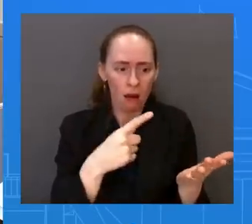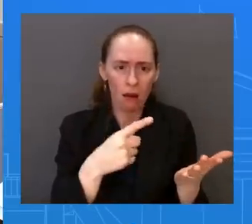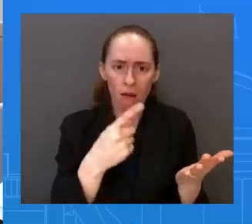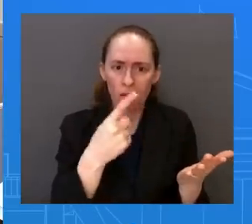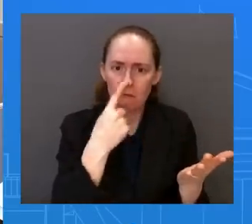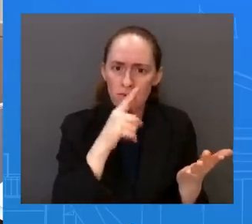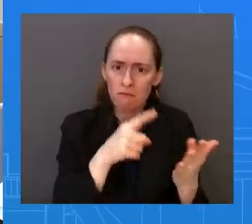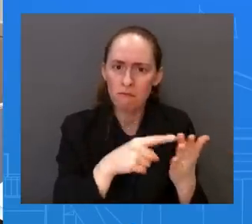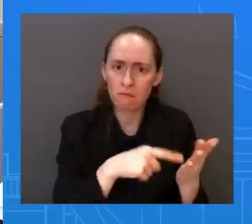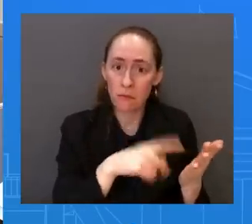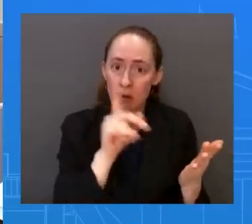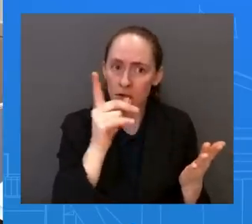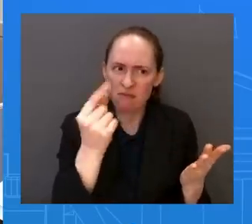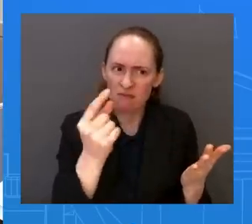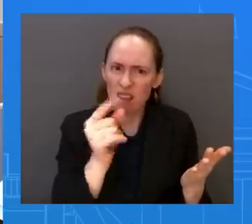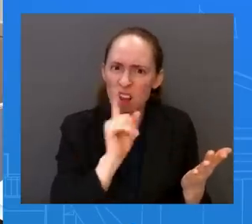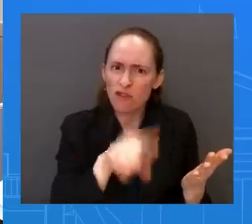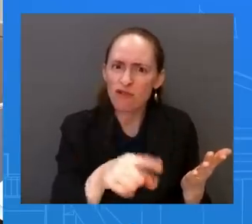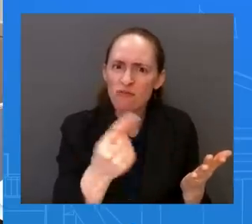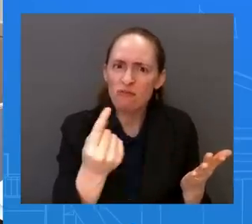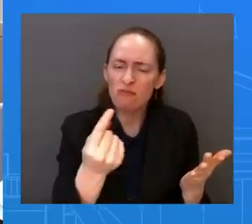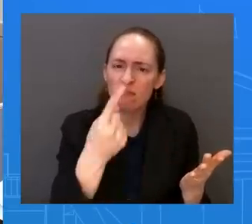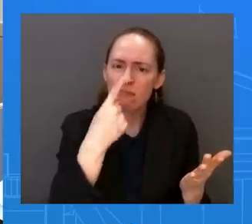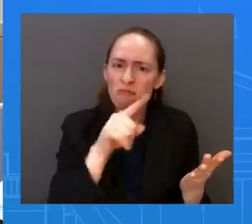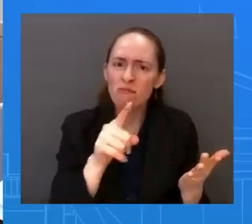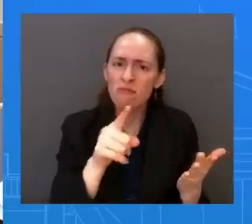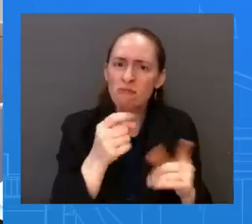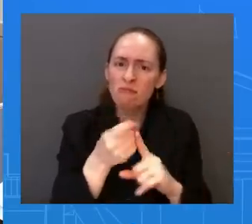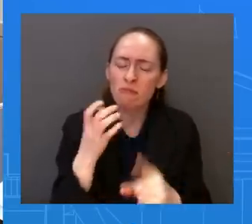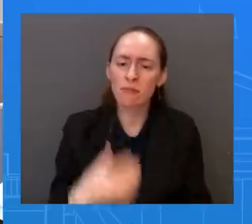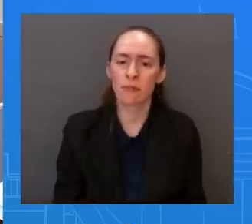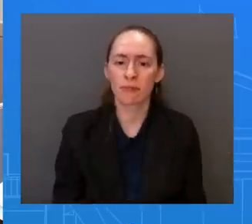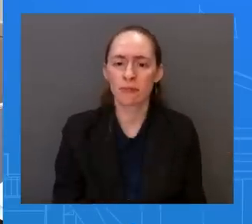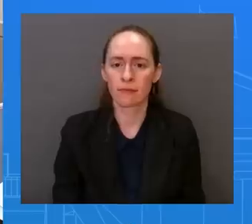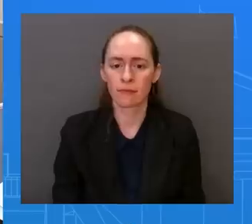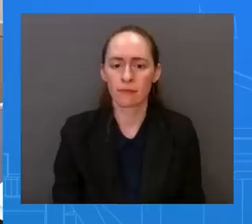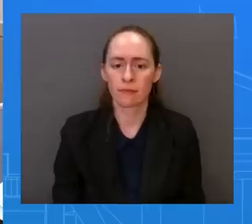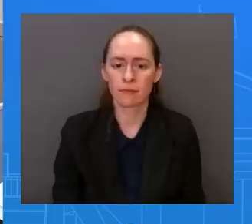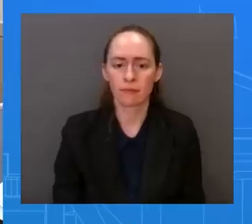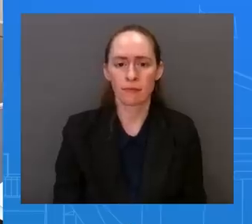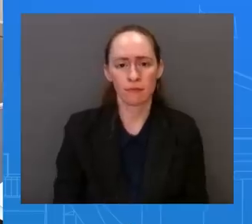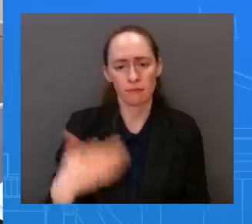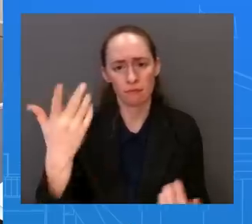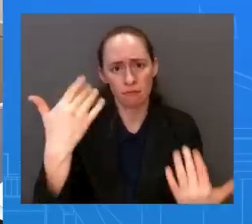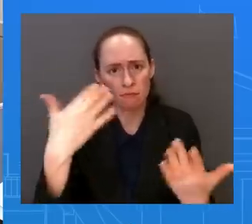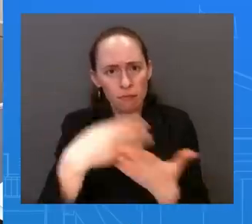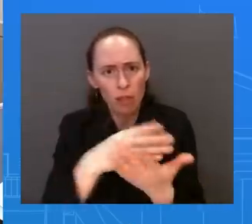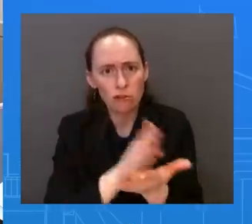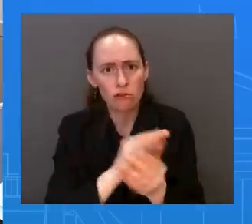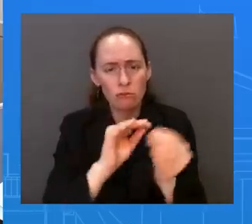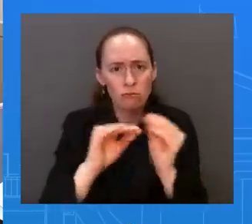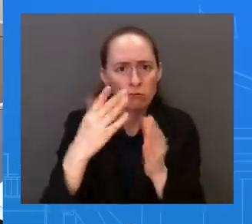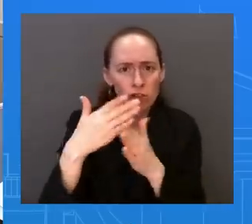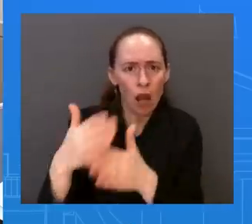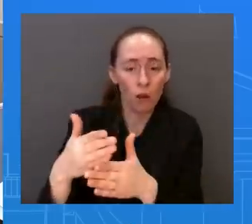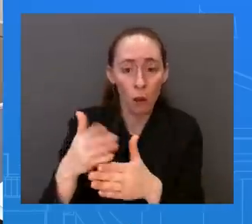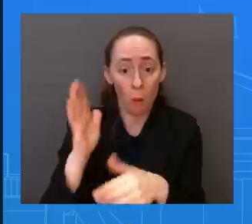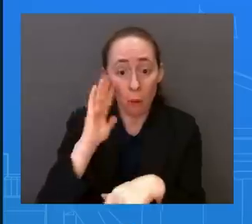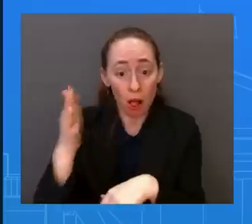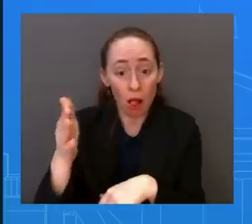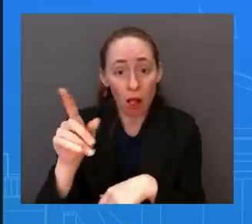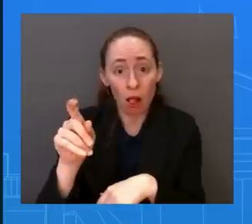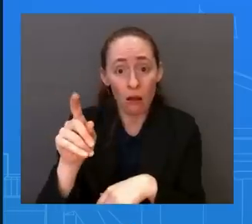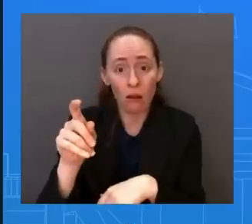when will they release their budget, and will he commit to the bedrock principle that the U.S. won't default on its debt? Yeah, yeah.